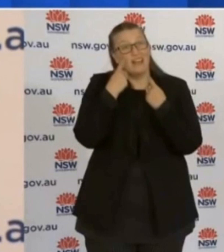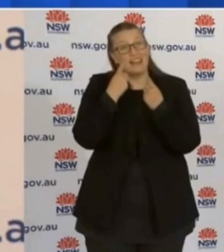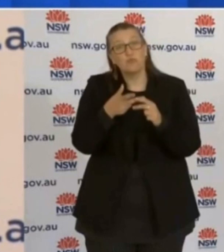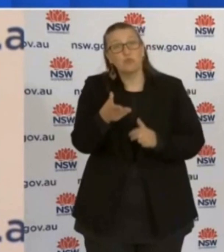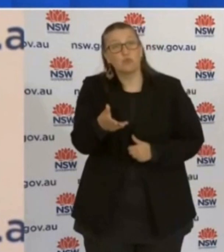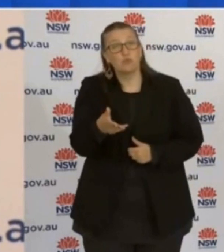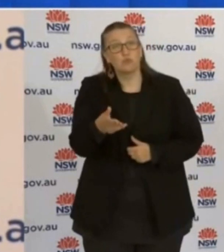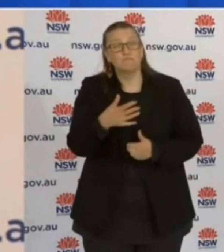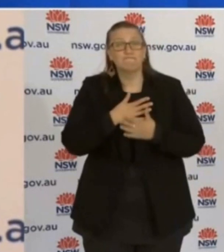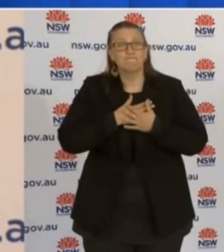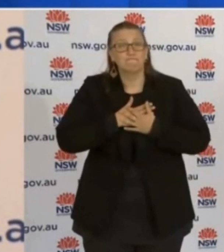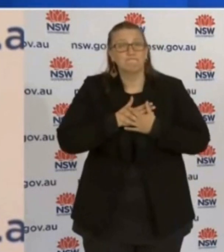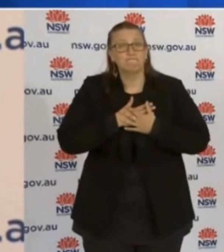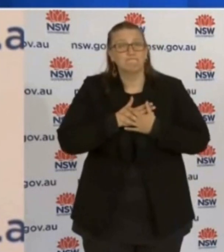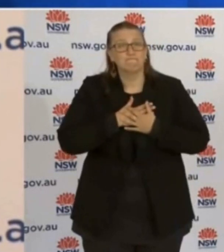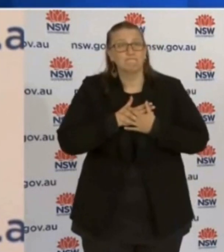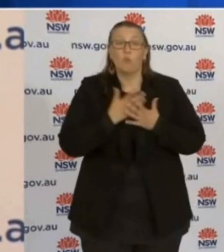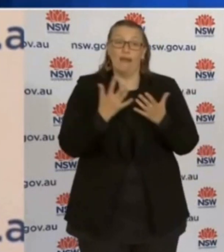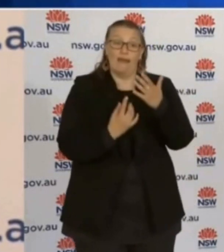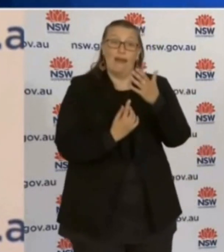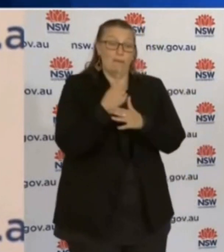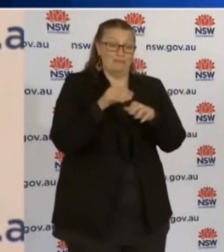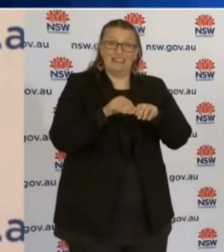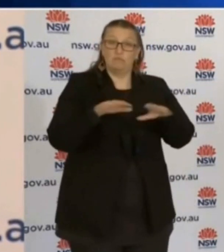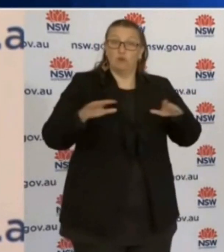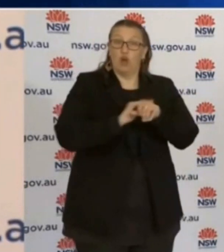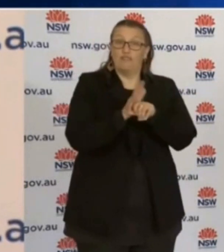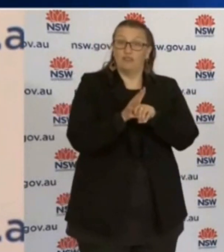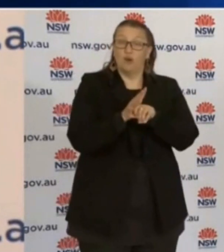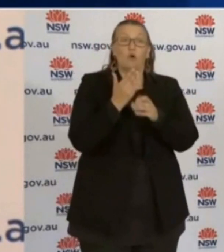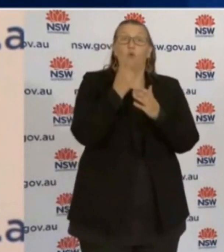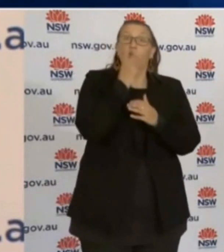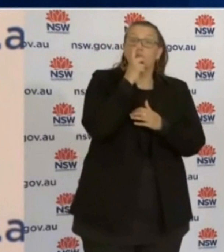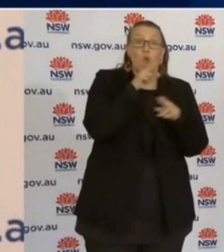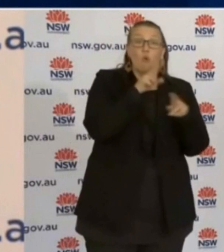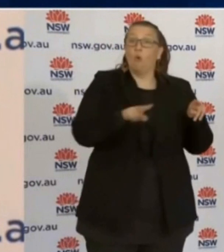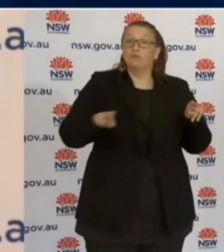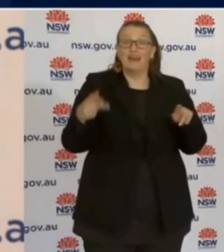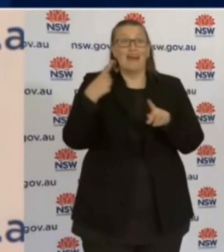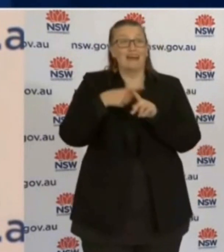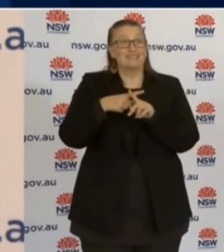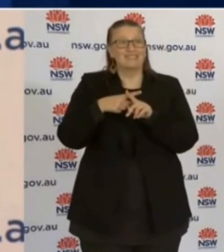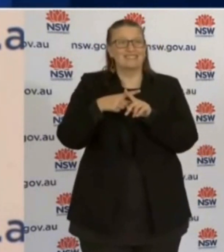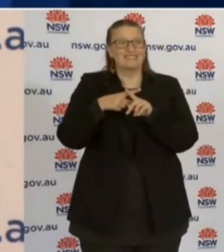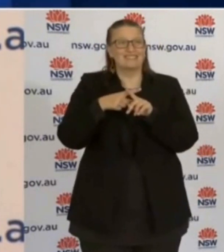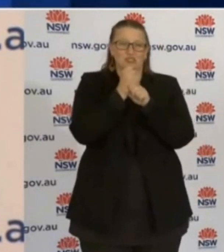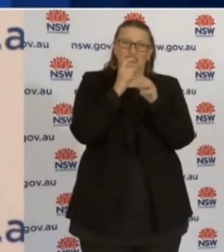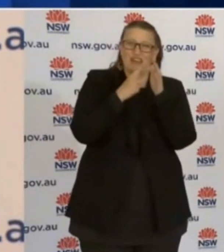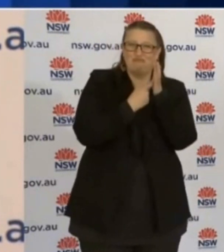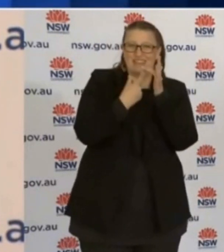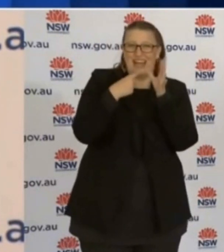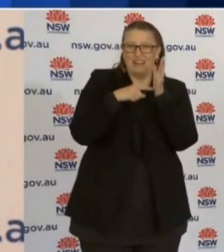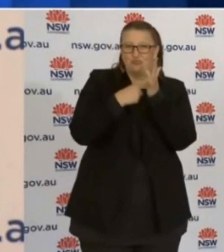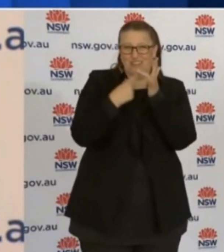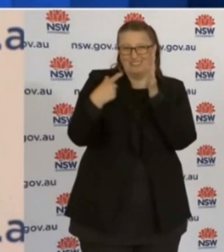The exposures occurred on a geriatric and neurology ward, and these patients are receiving the best possible care, but sadly many